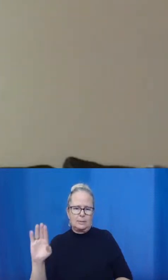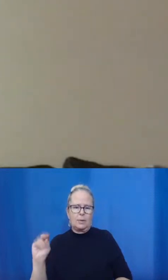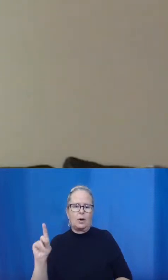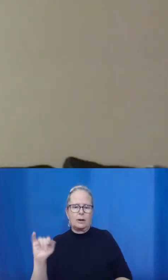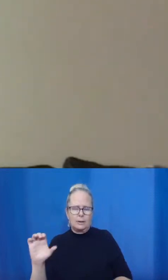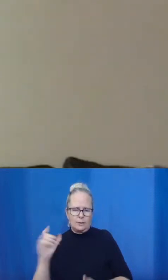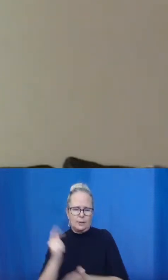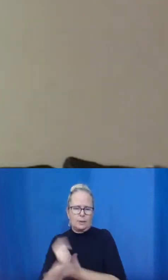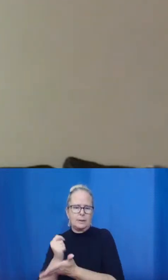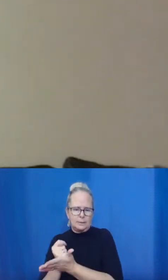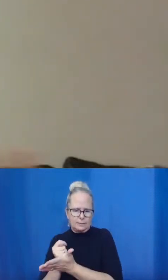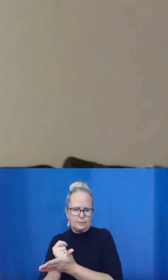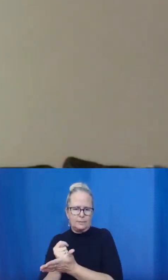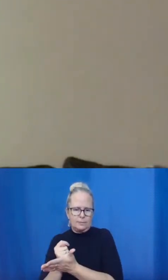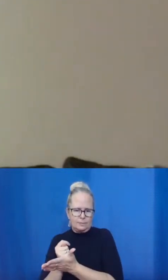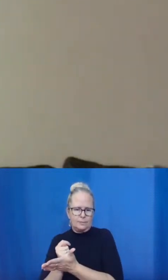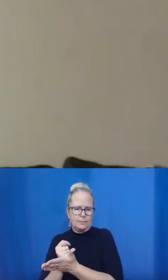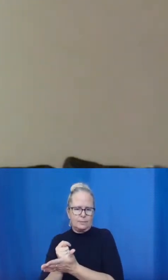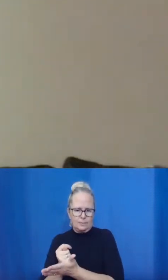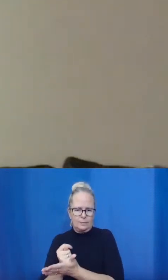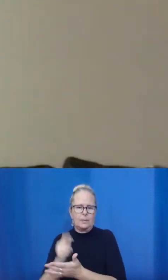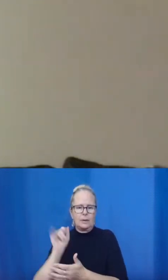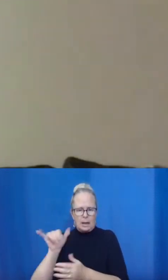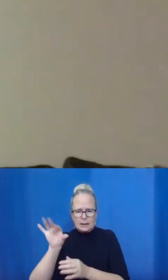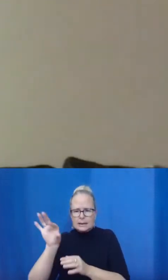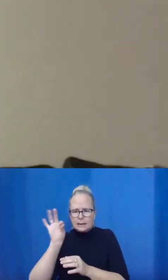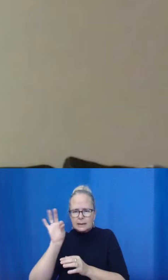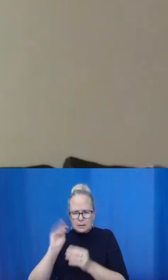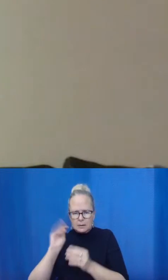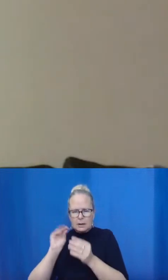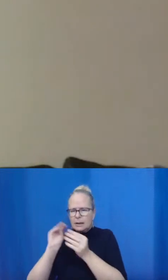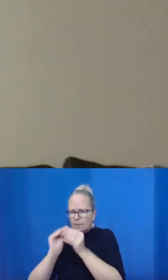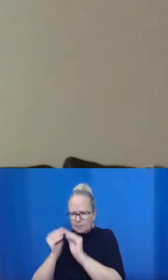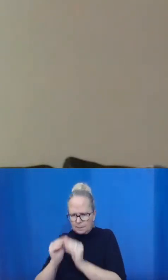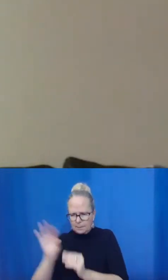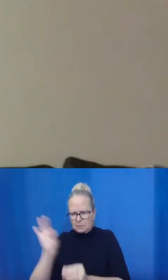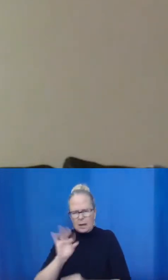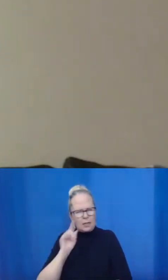because if you think beyond oncology, even